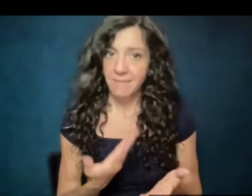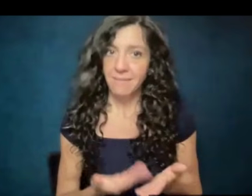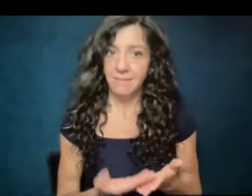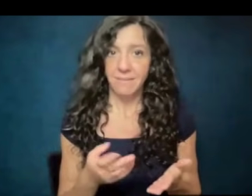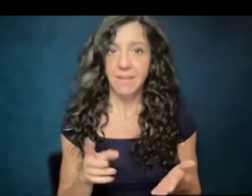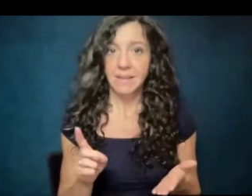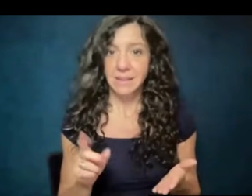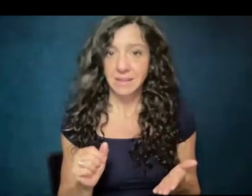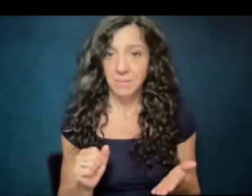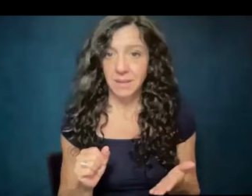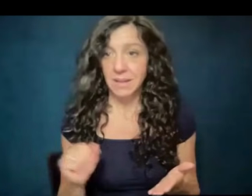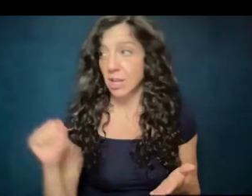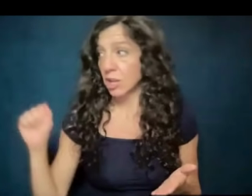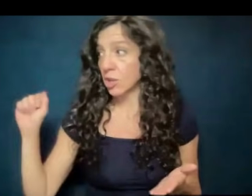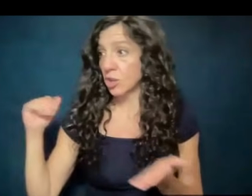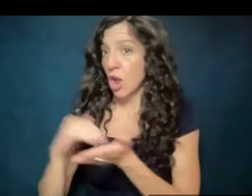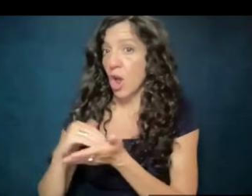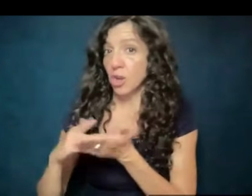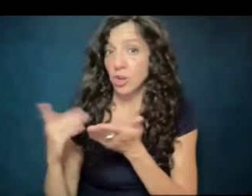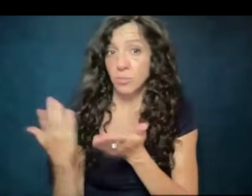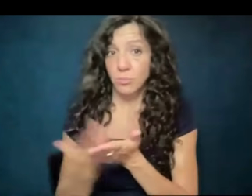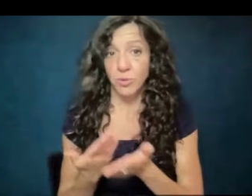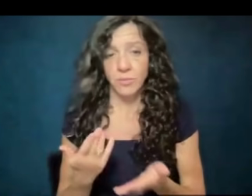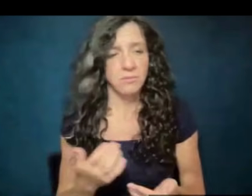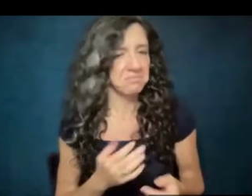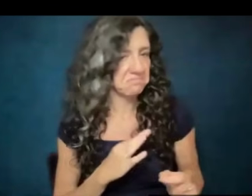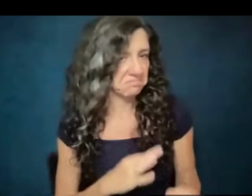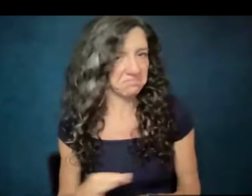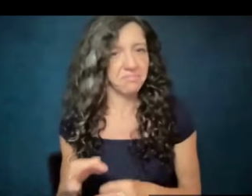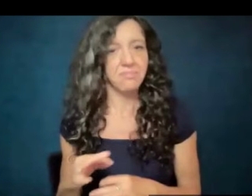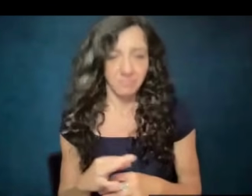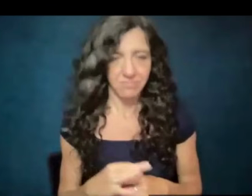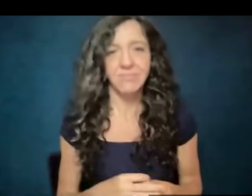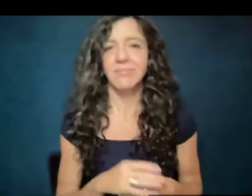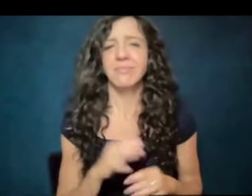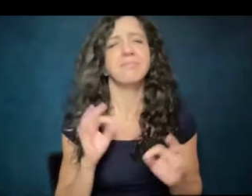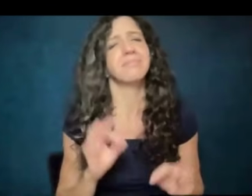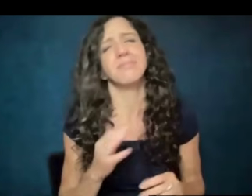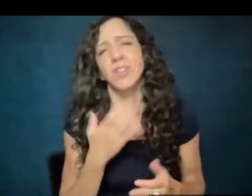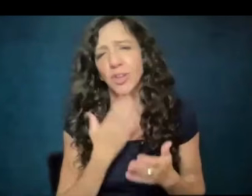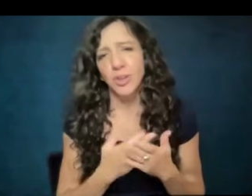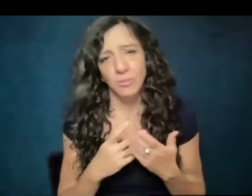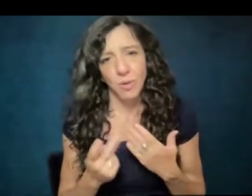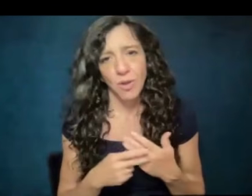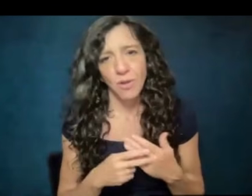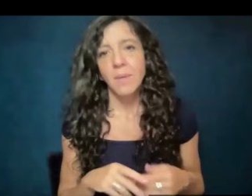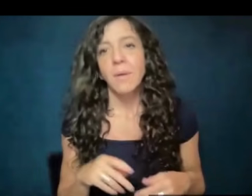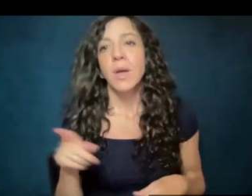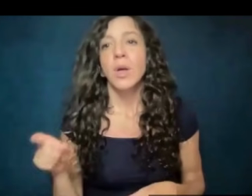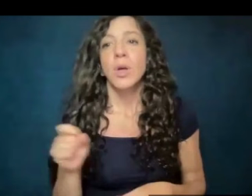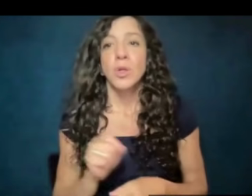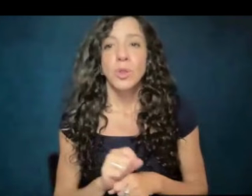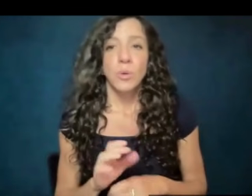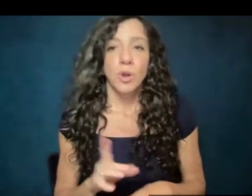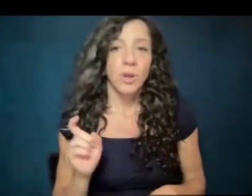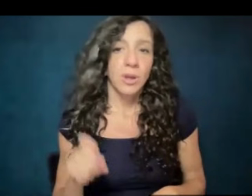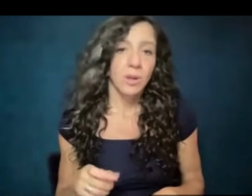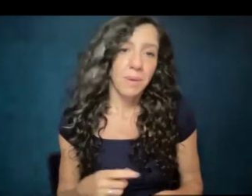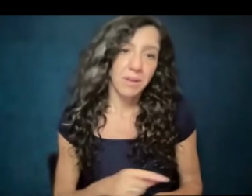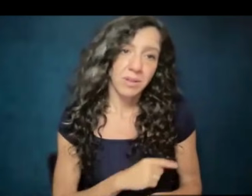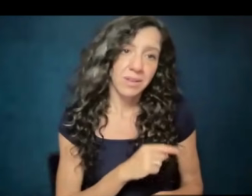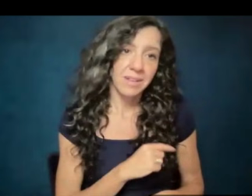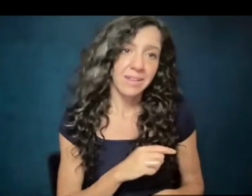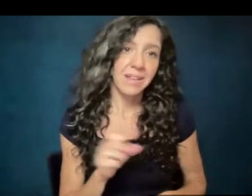a physician. It's a fabulous program. The worker must meet SSD, the Social